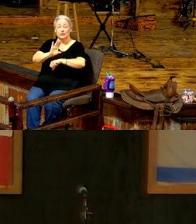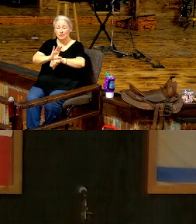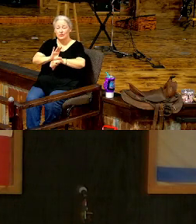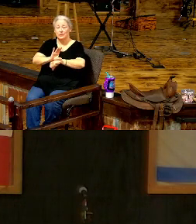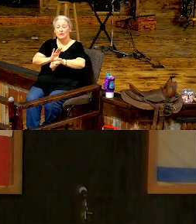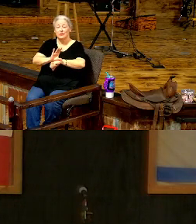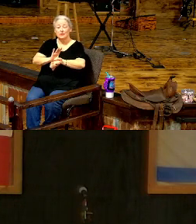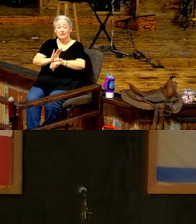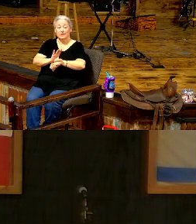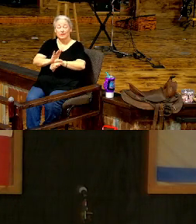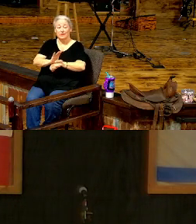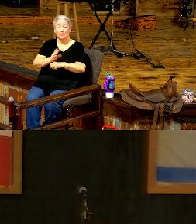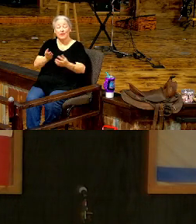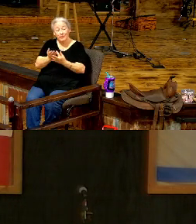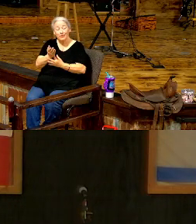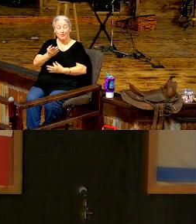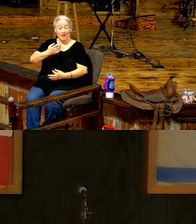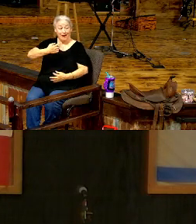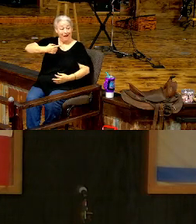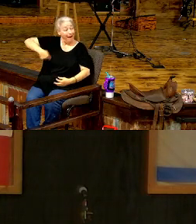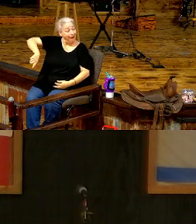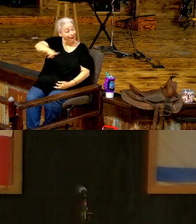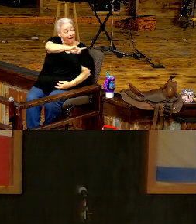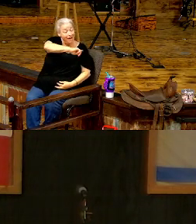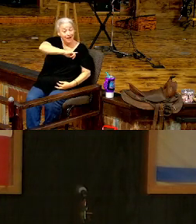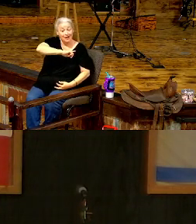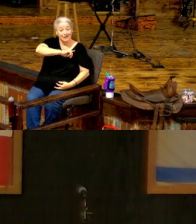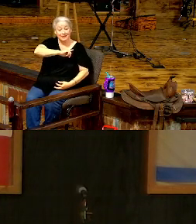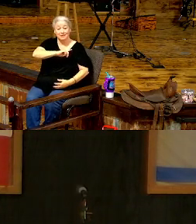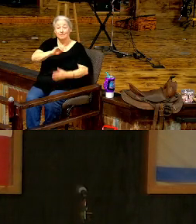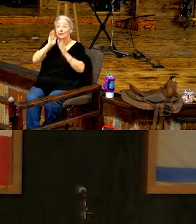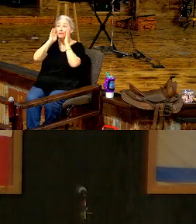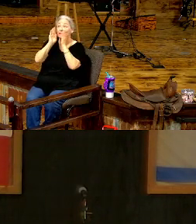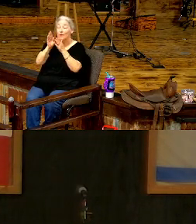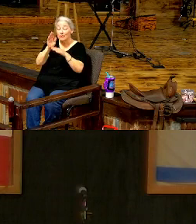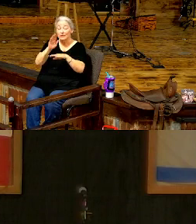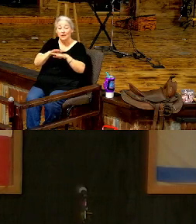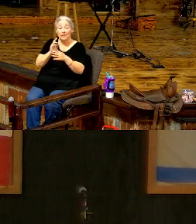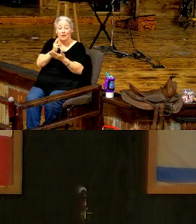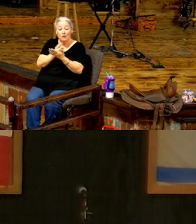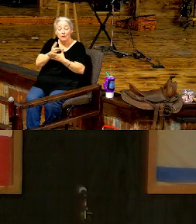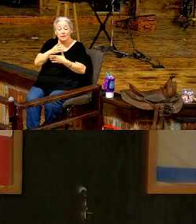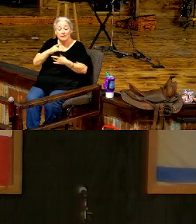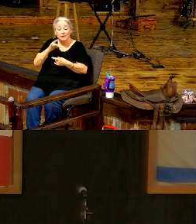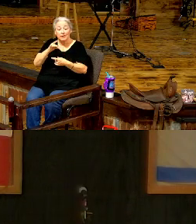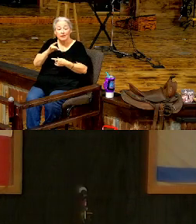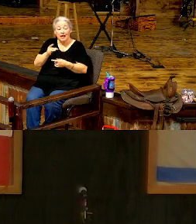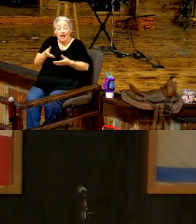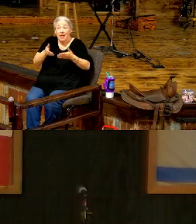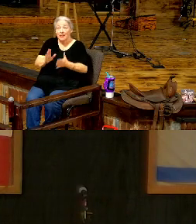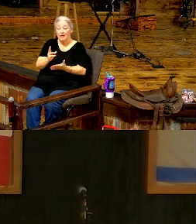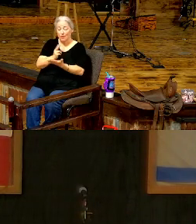available, being tuned in, allowing the Holy Spirit to work in our life and change us.